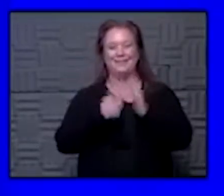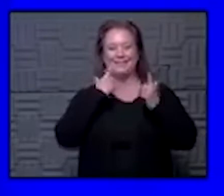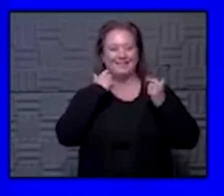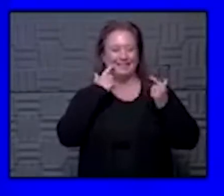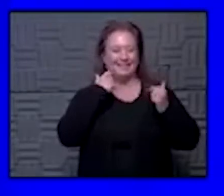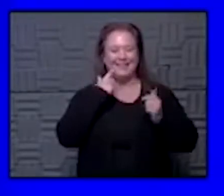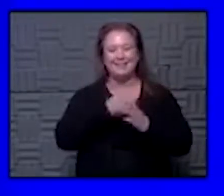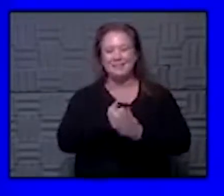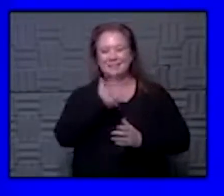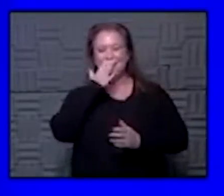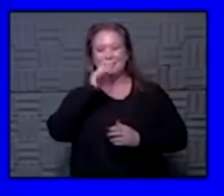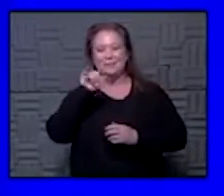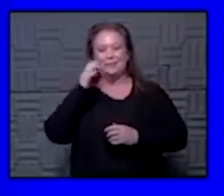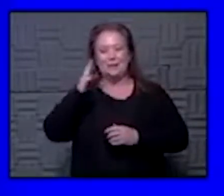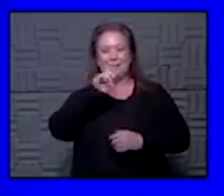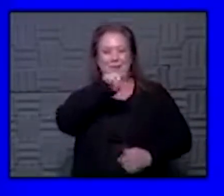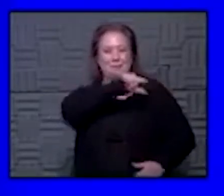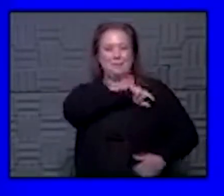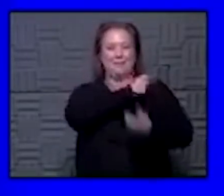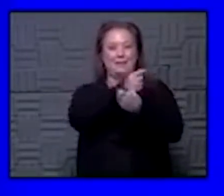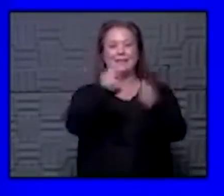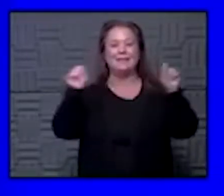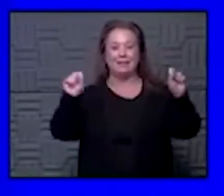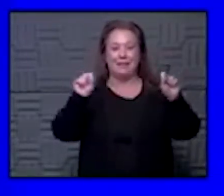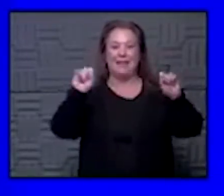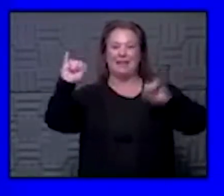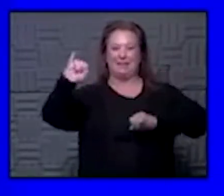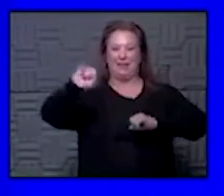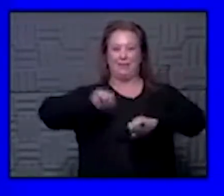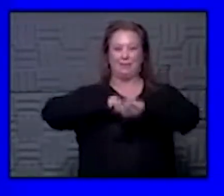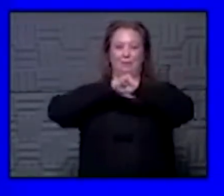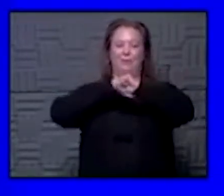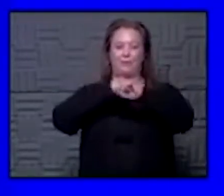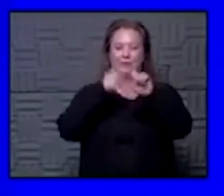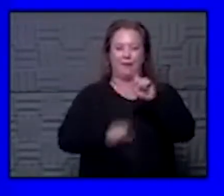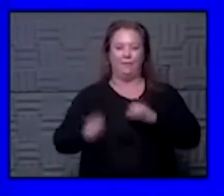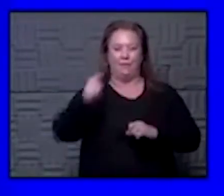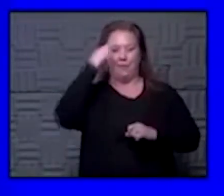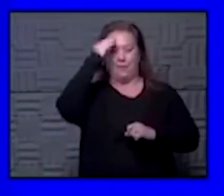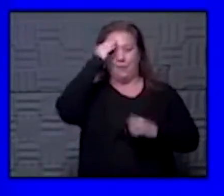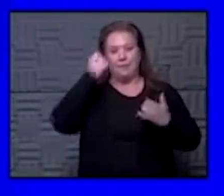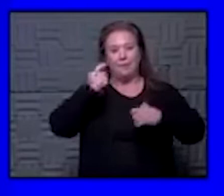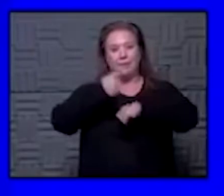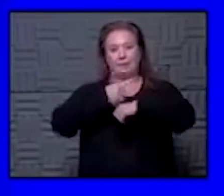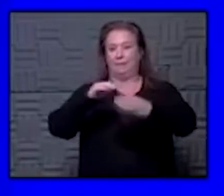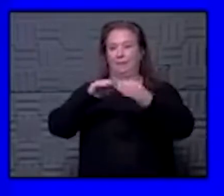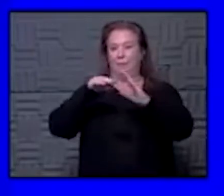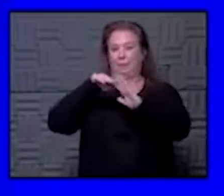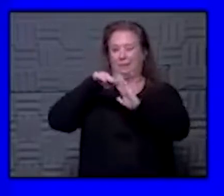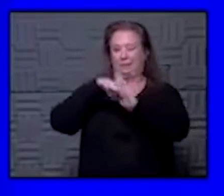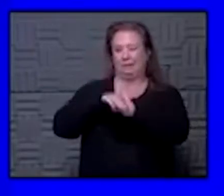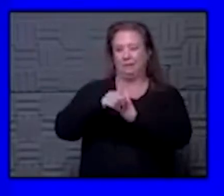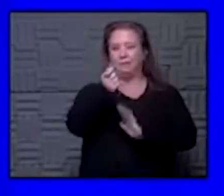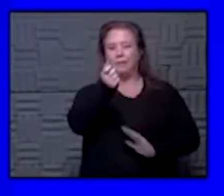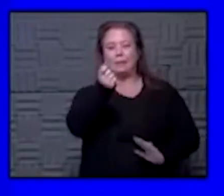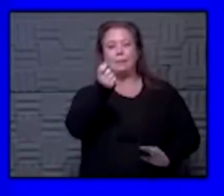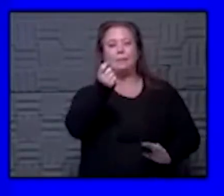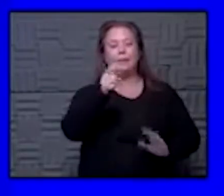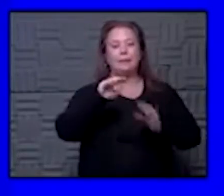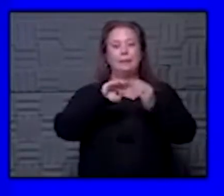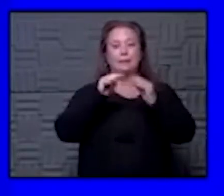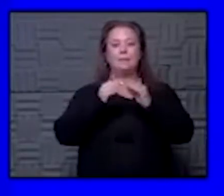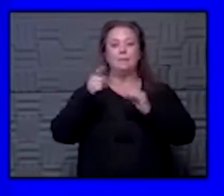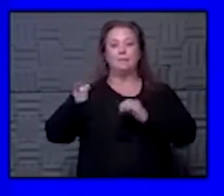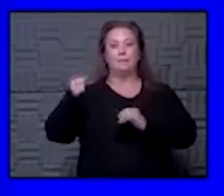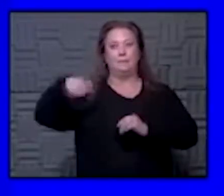does a really, really good job on the quality and safety and infection prevention, as everybody knows. Today, our numbers are down. The numbers